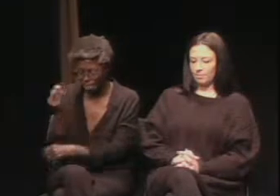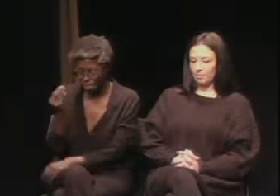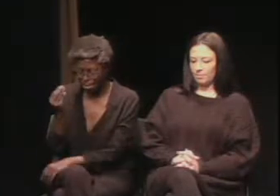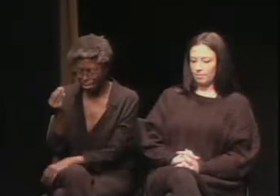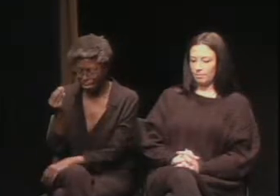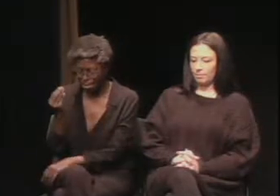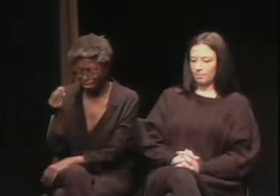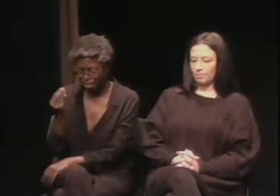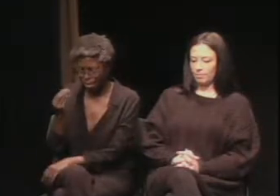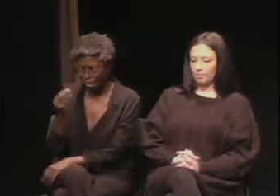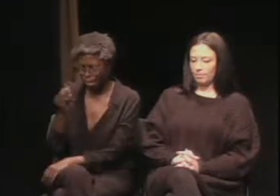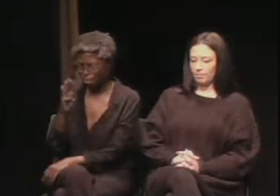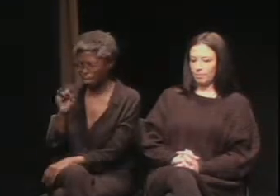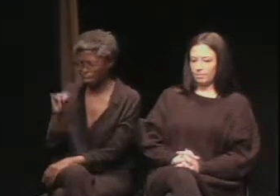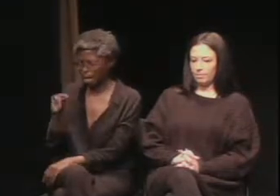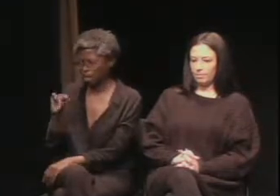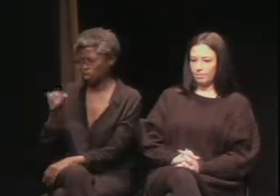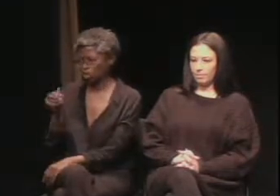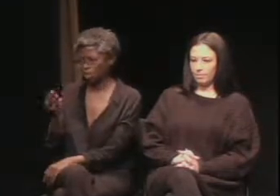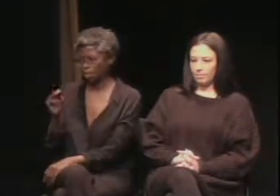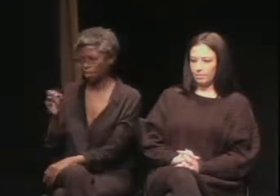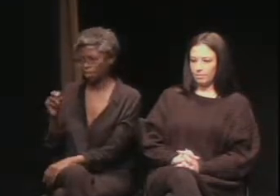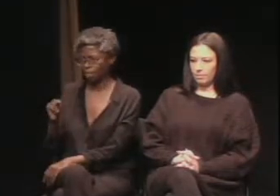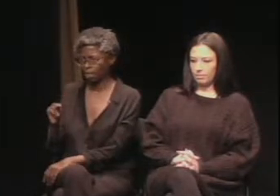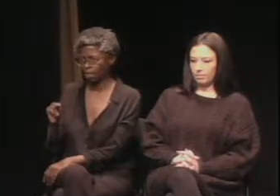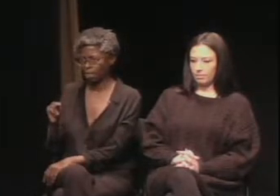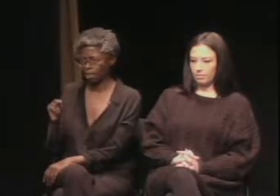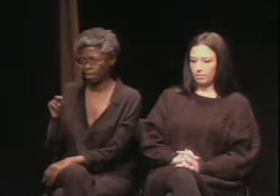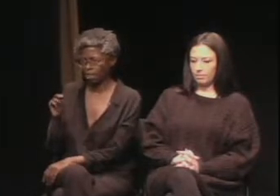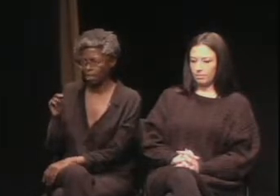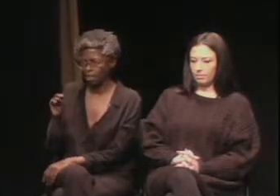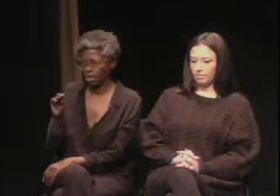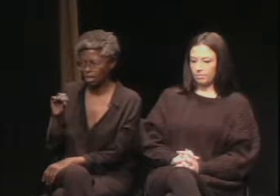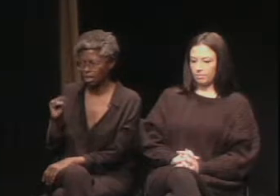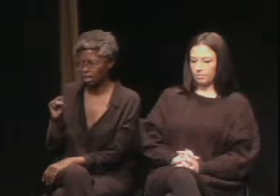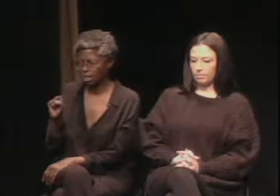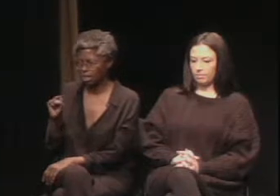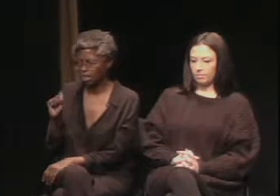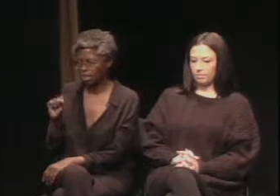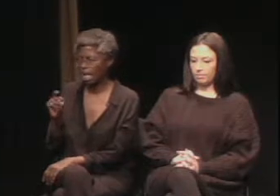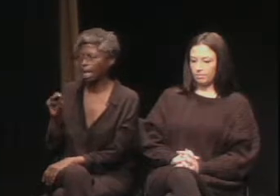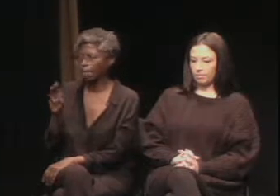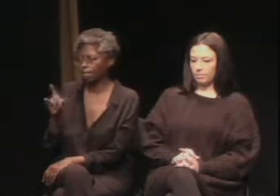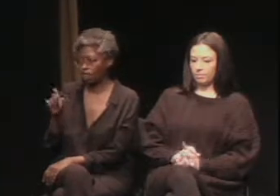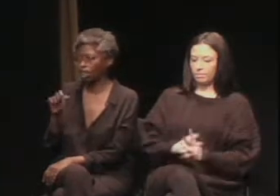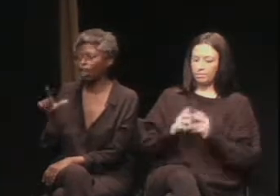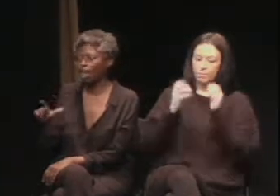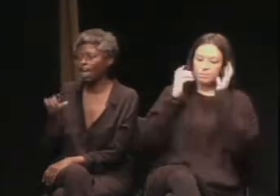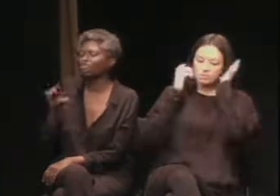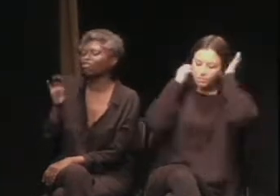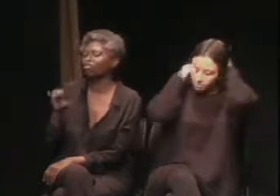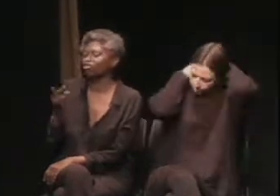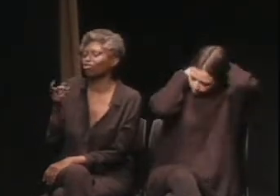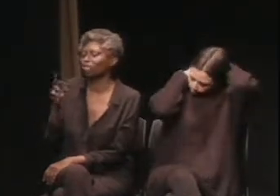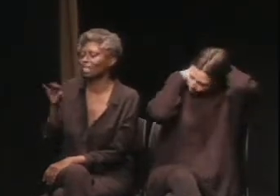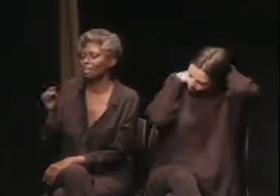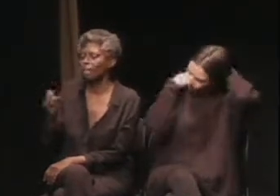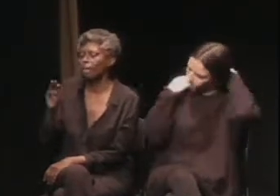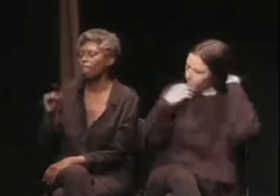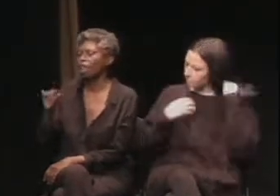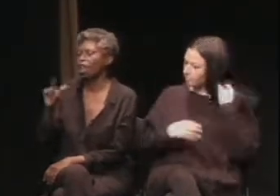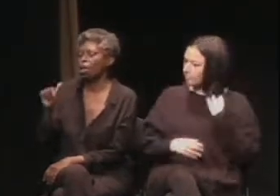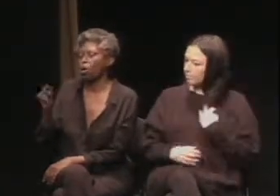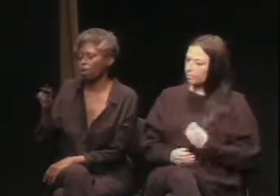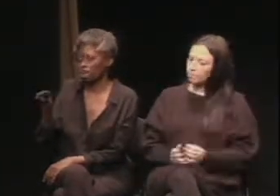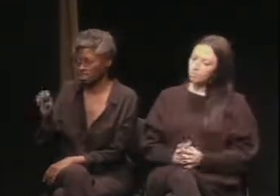Benson and Stabler, you know, Mariska Hargitay and Chris Maloney from Law and Order were there. And this